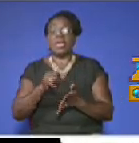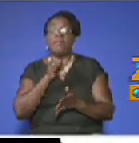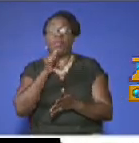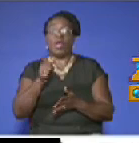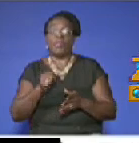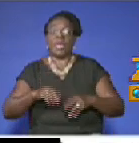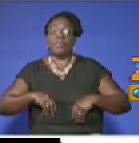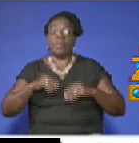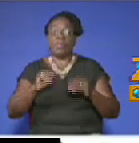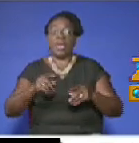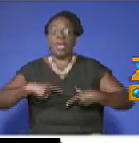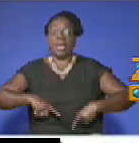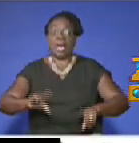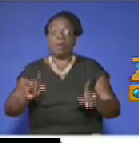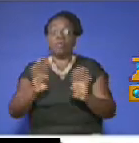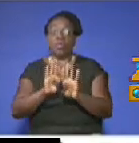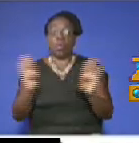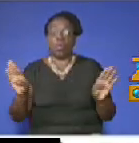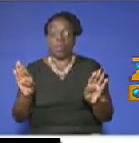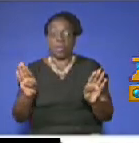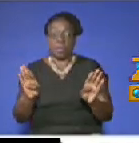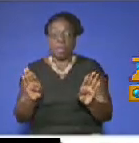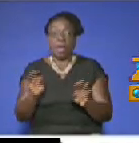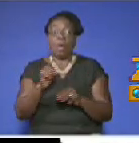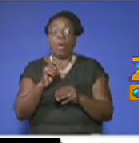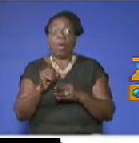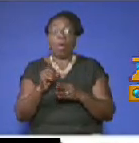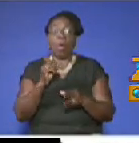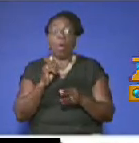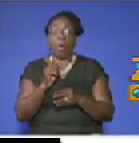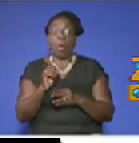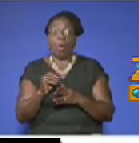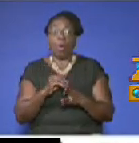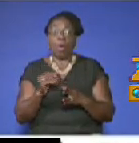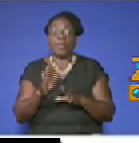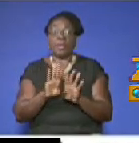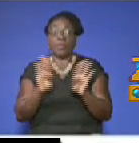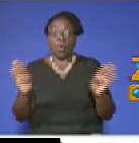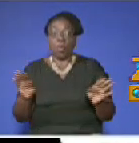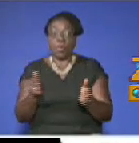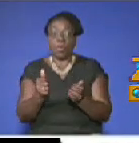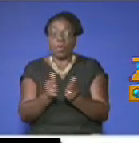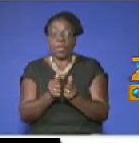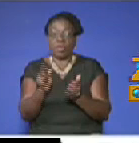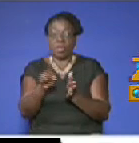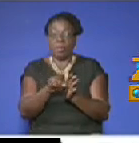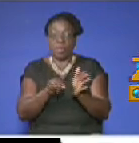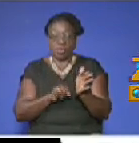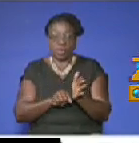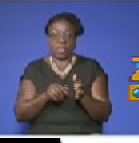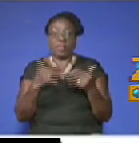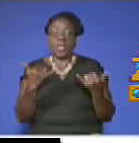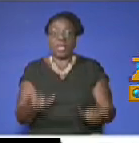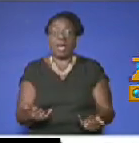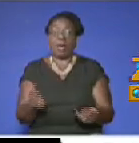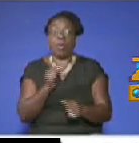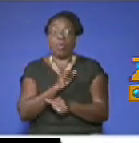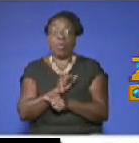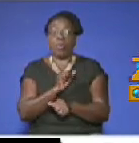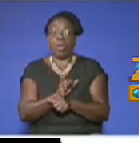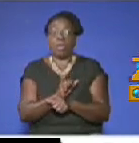been permitted to open or that were opened with restrictions may now